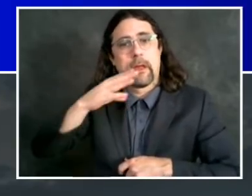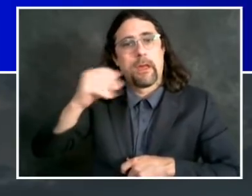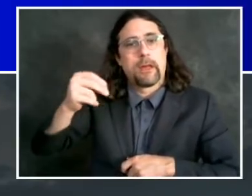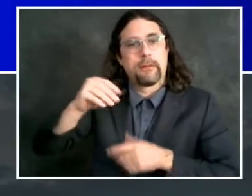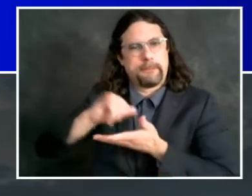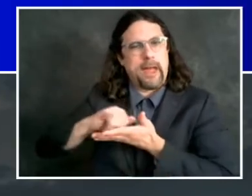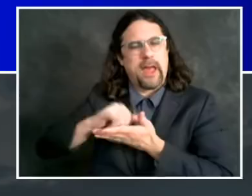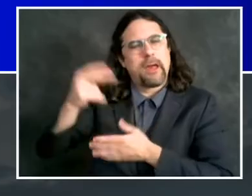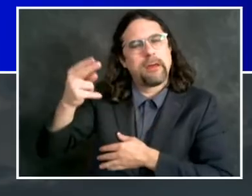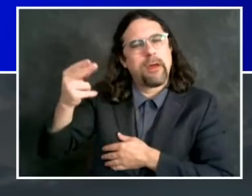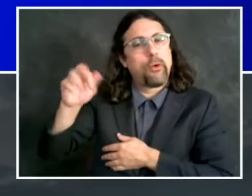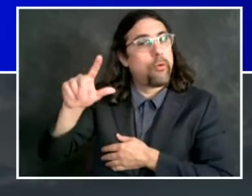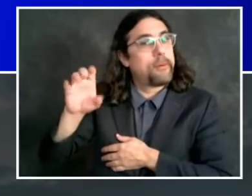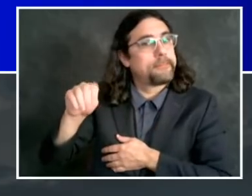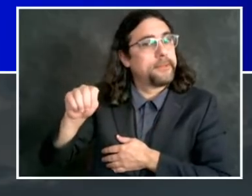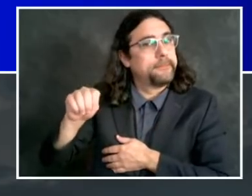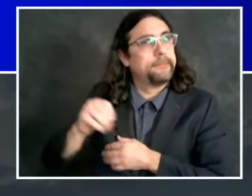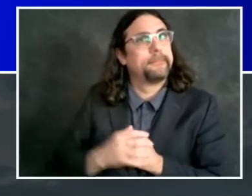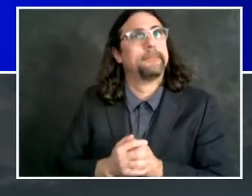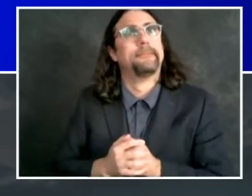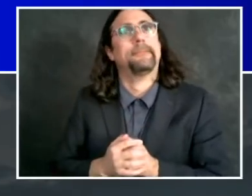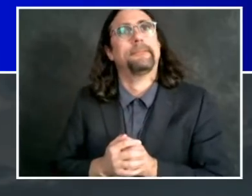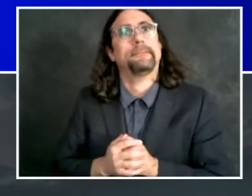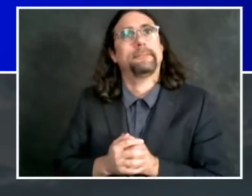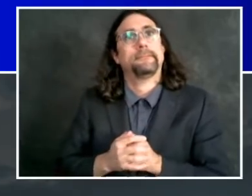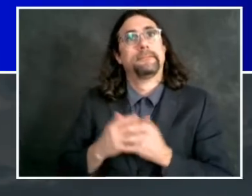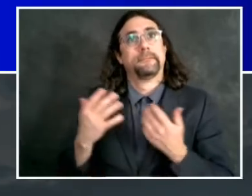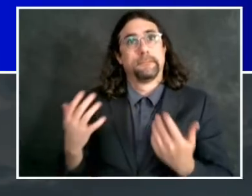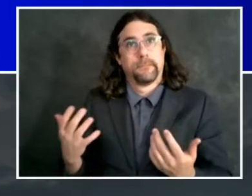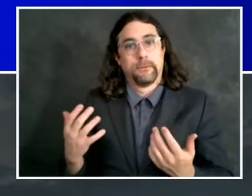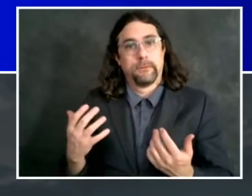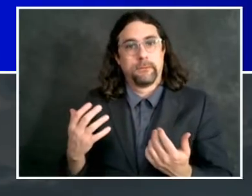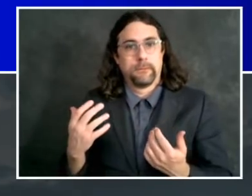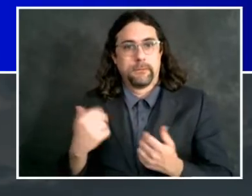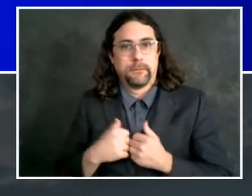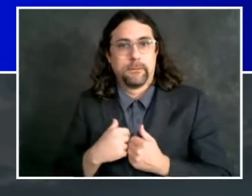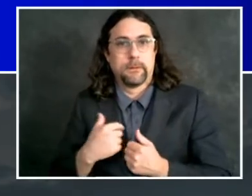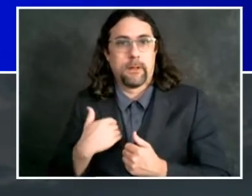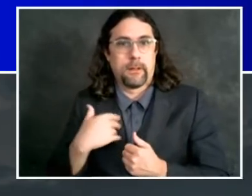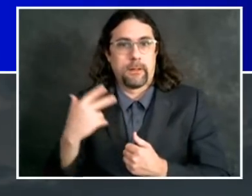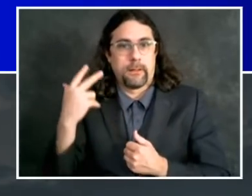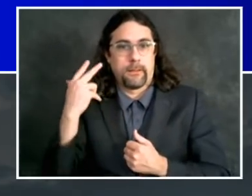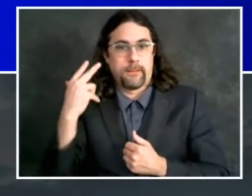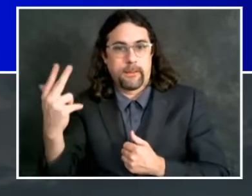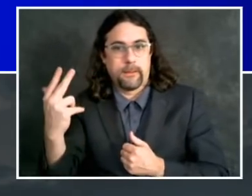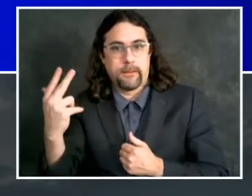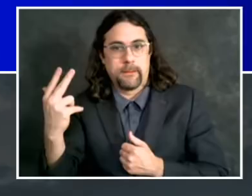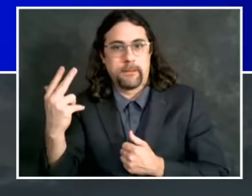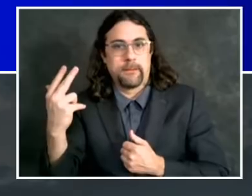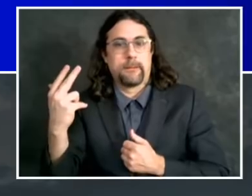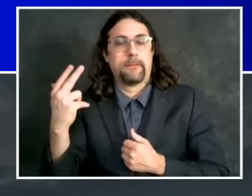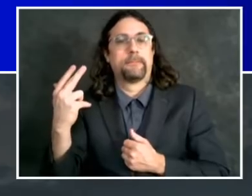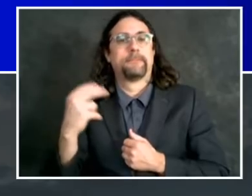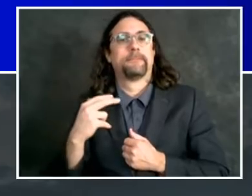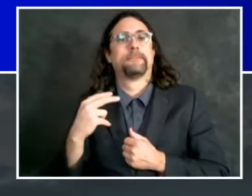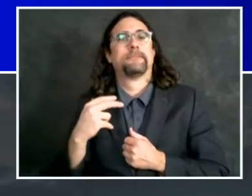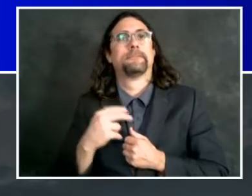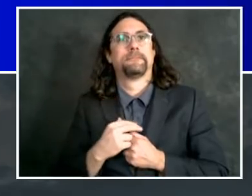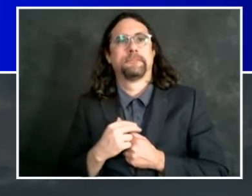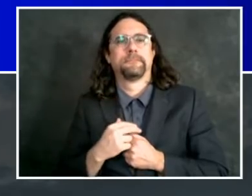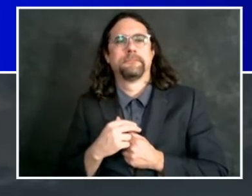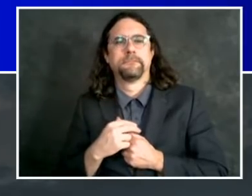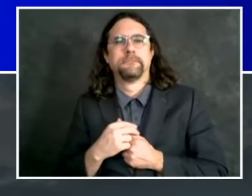with what we have to do to build up a much bigger test and trace mechanism. So this is the first of many steps we're going to take.